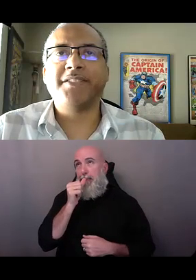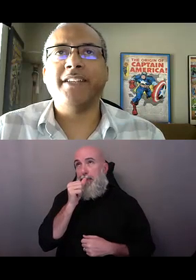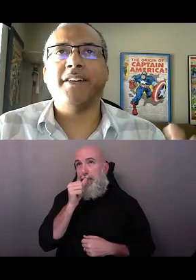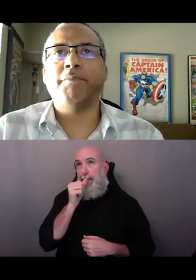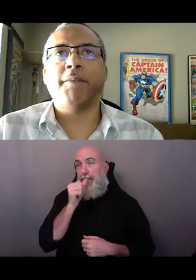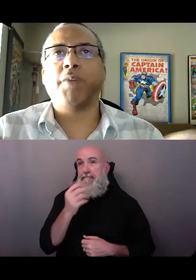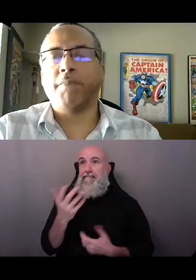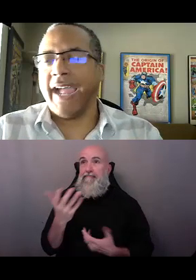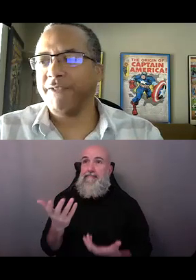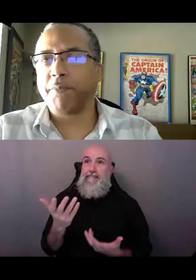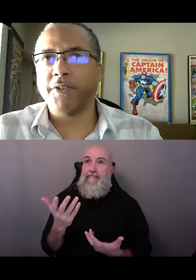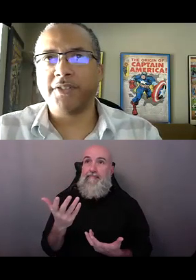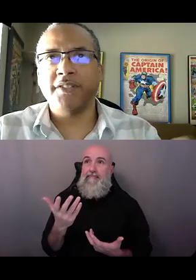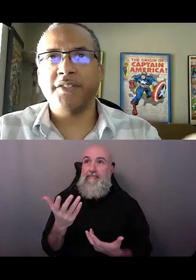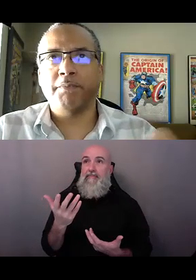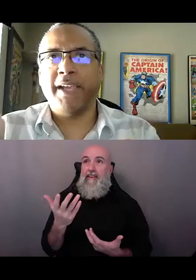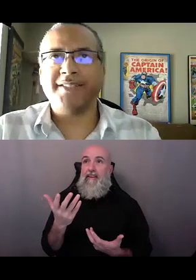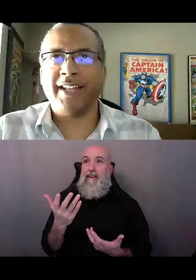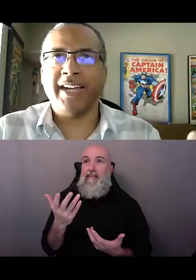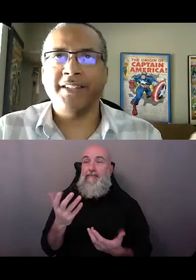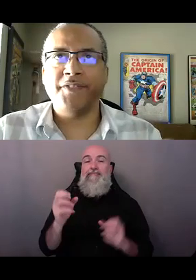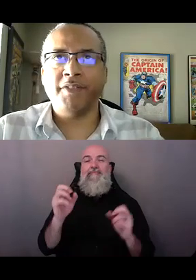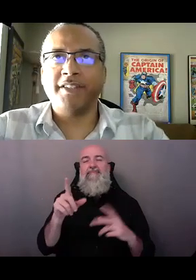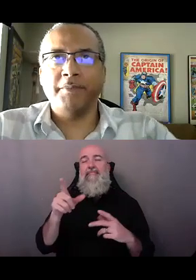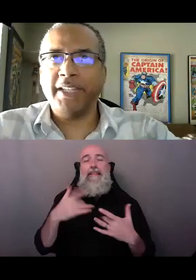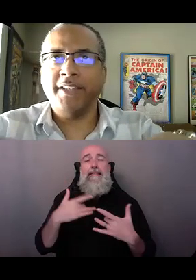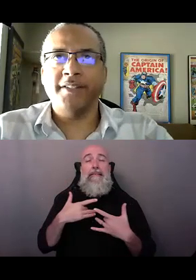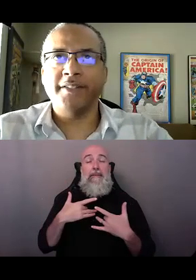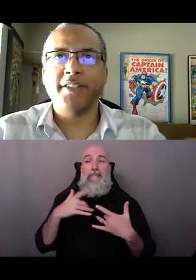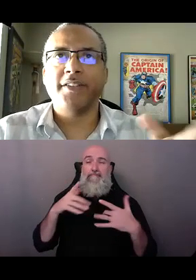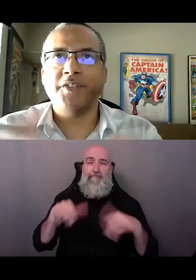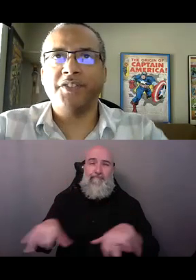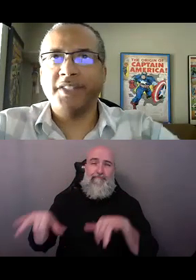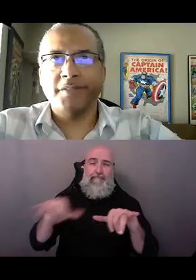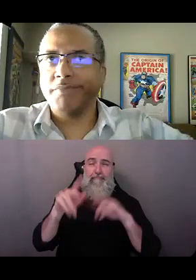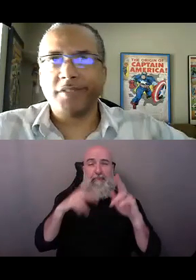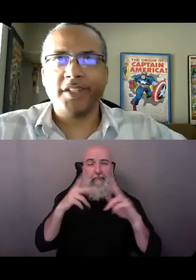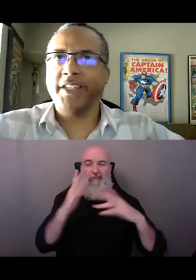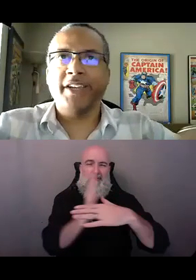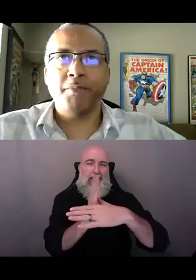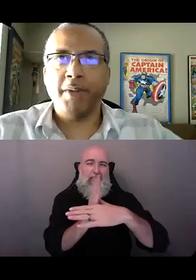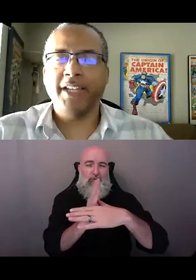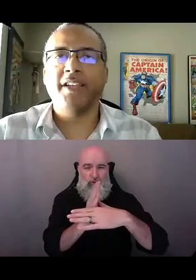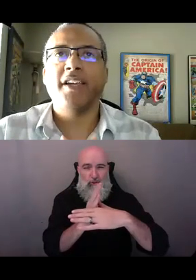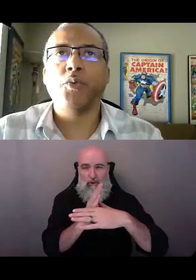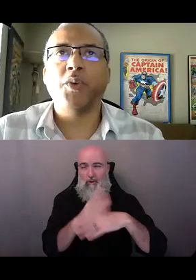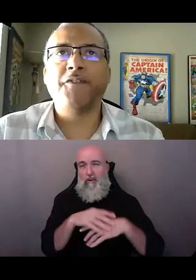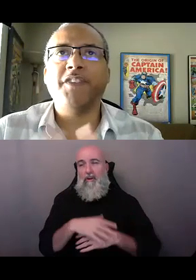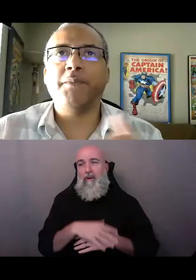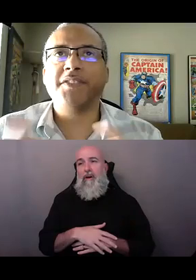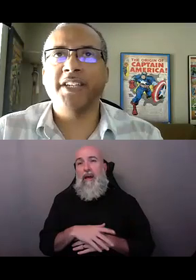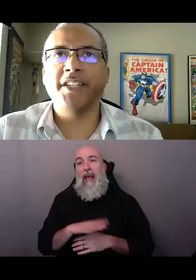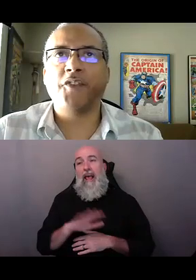let's say a average person's baseline, if you looked at the median, if you just did a study of everybody,